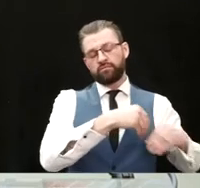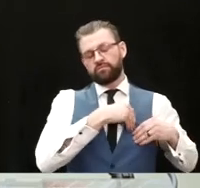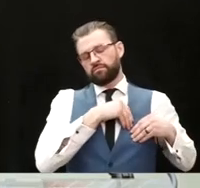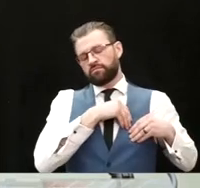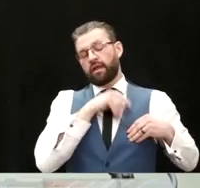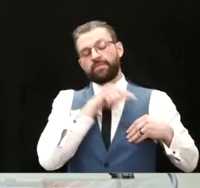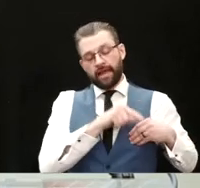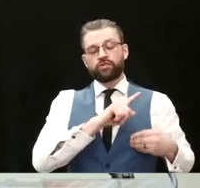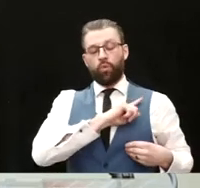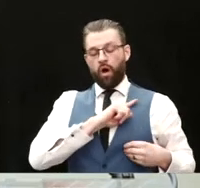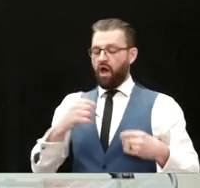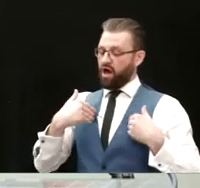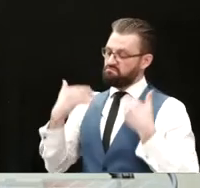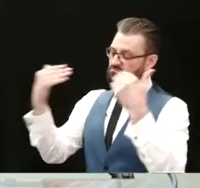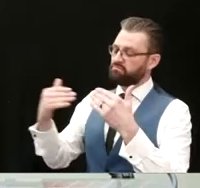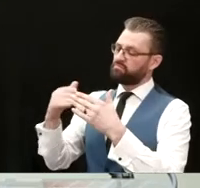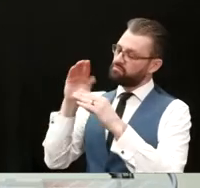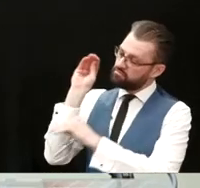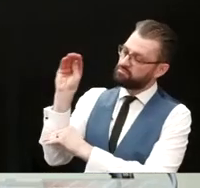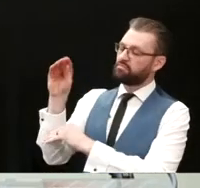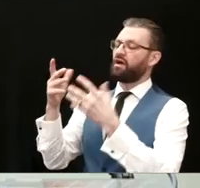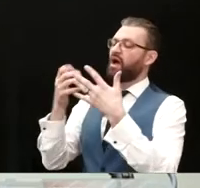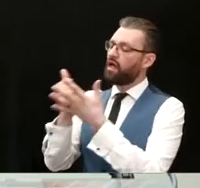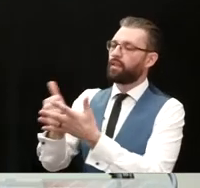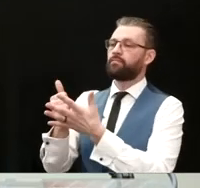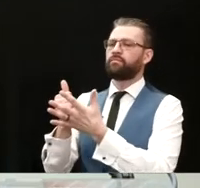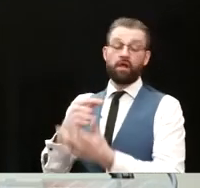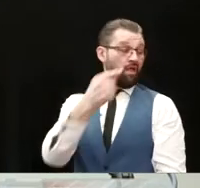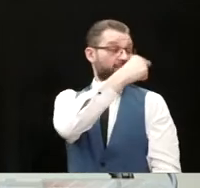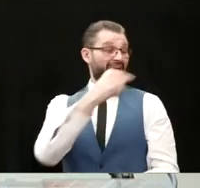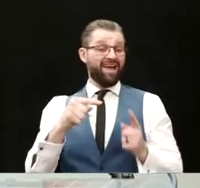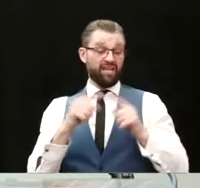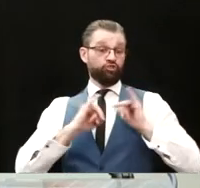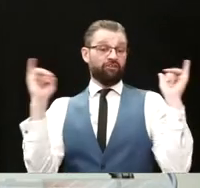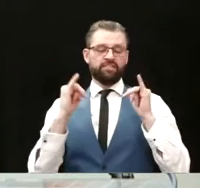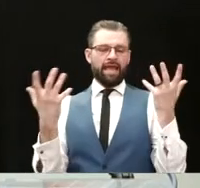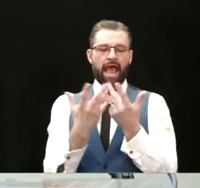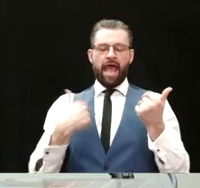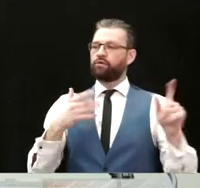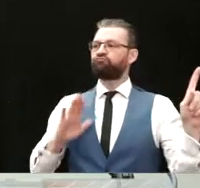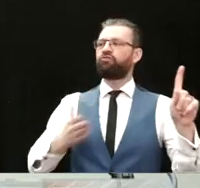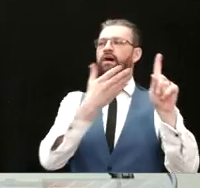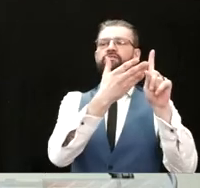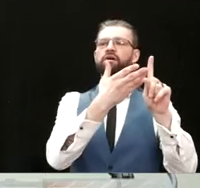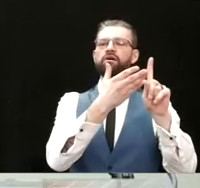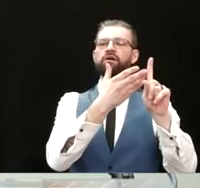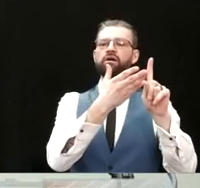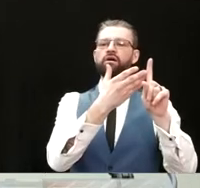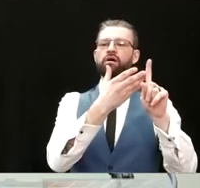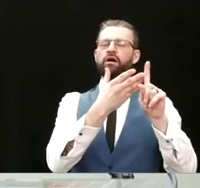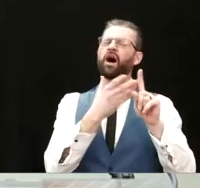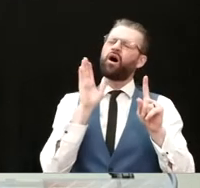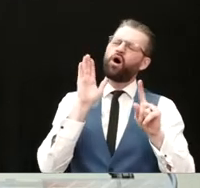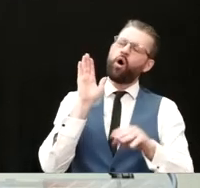do. How do you genuinely recover from a tragedy like the one we experienced? Over 1 million innocent